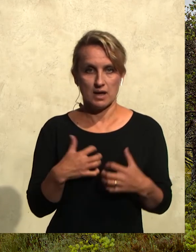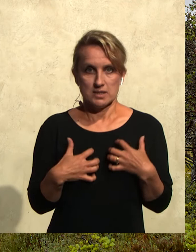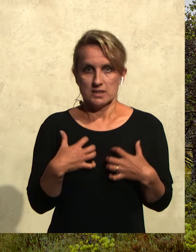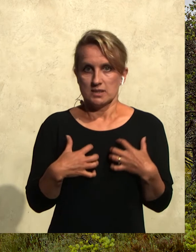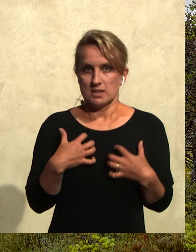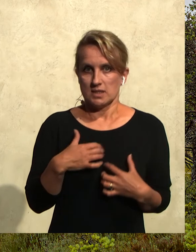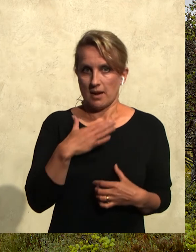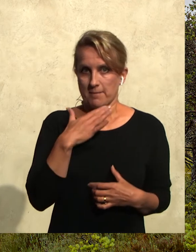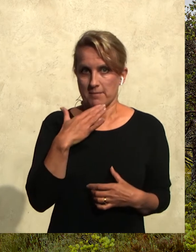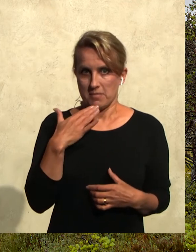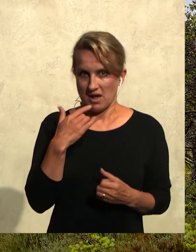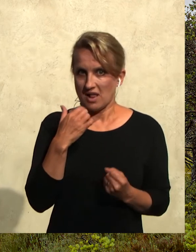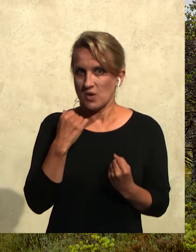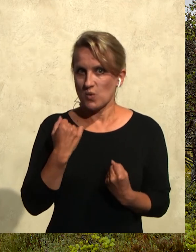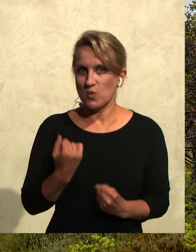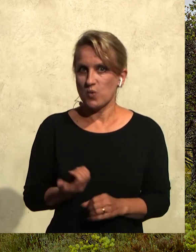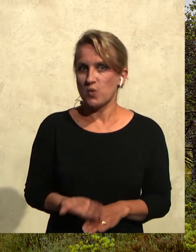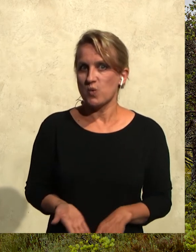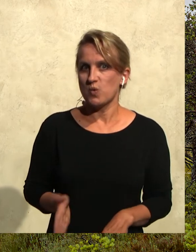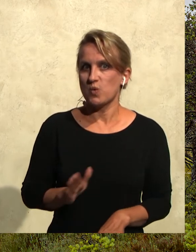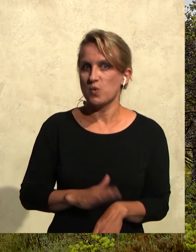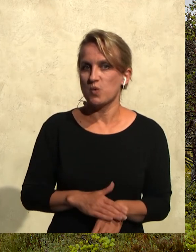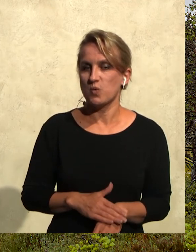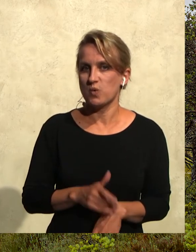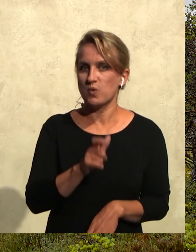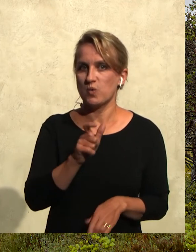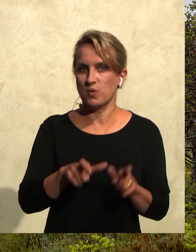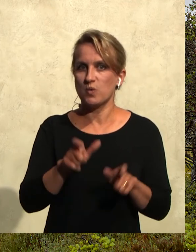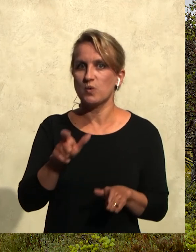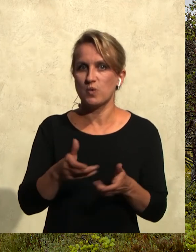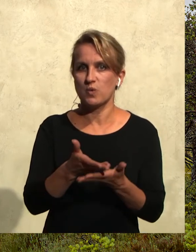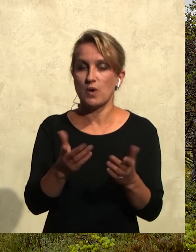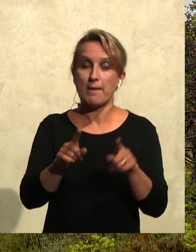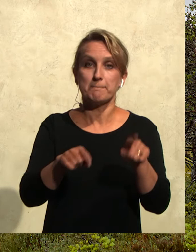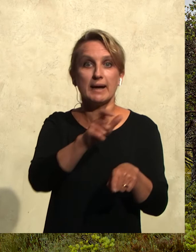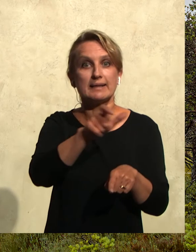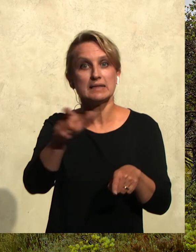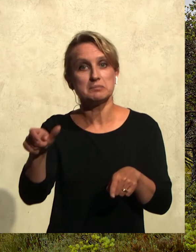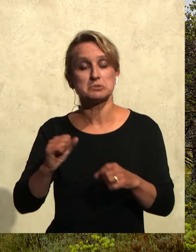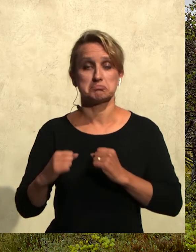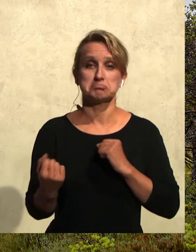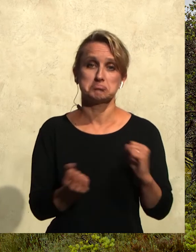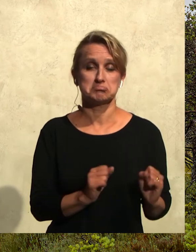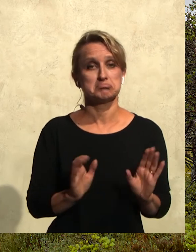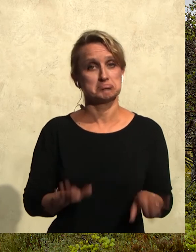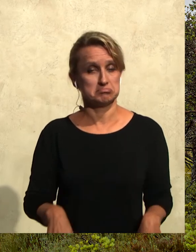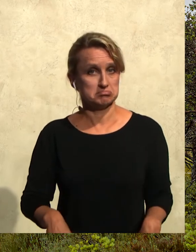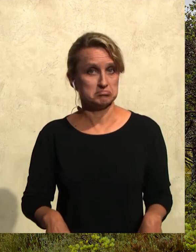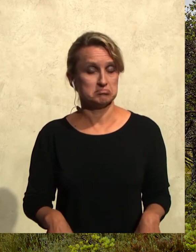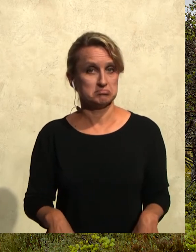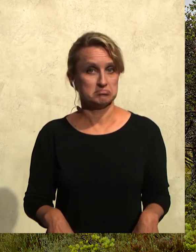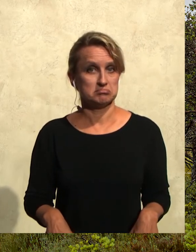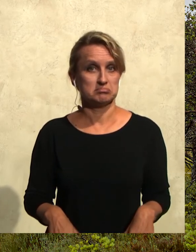your results nicely showed that as people have been able to adapt, in the first few weeks and months, this caught a lot